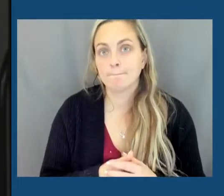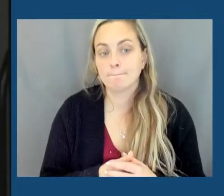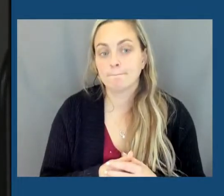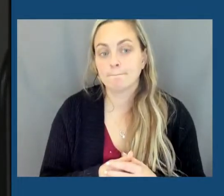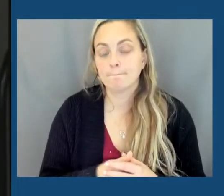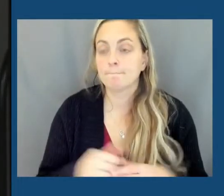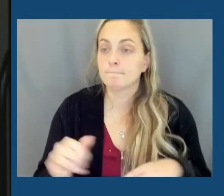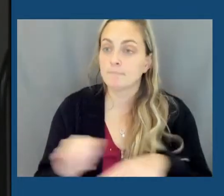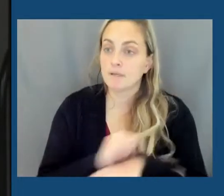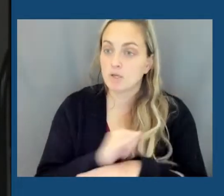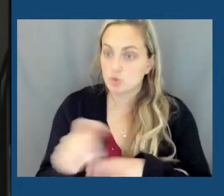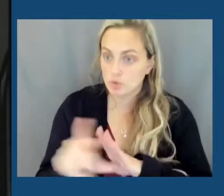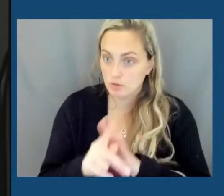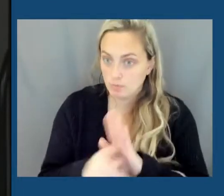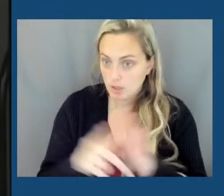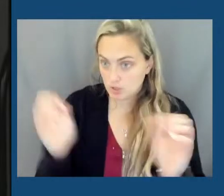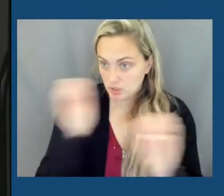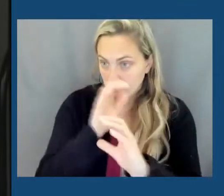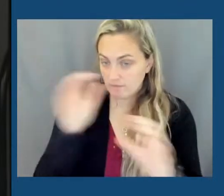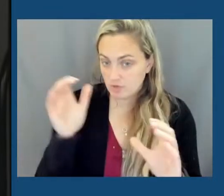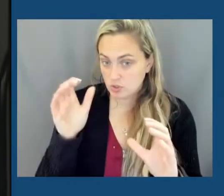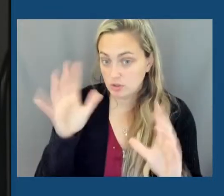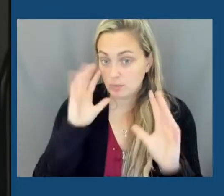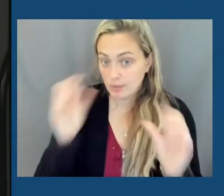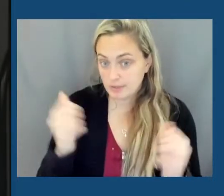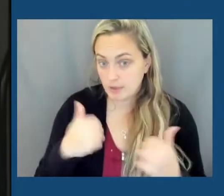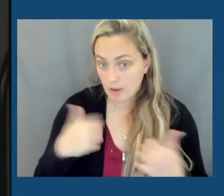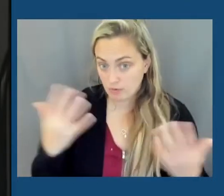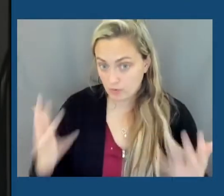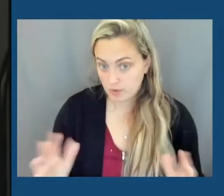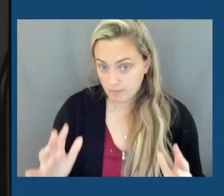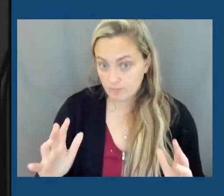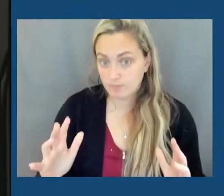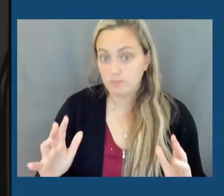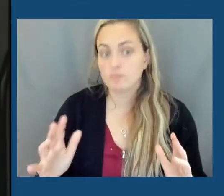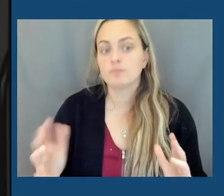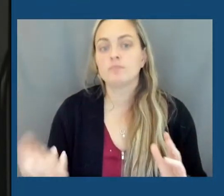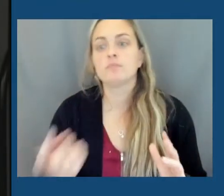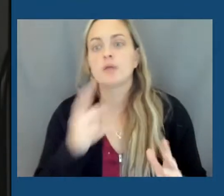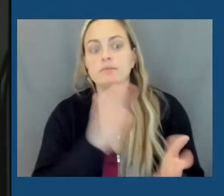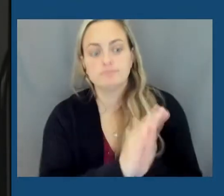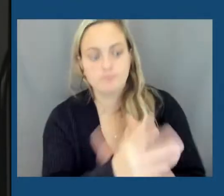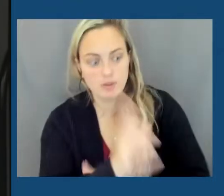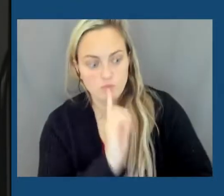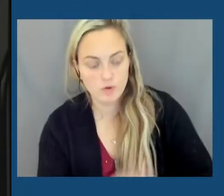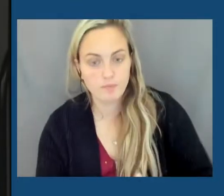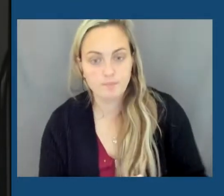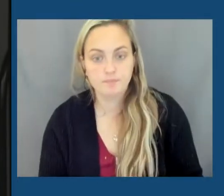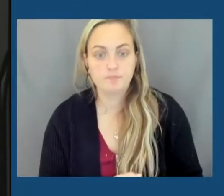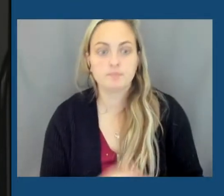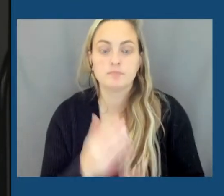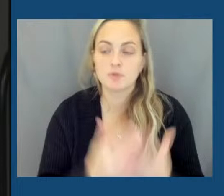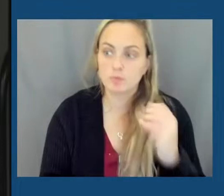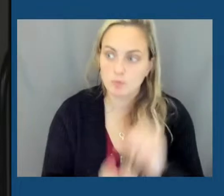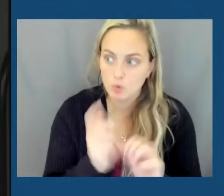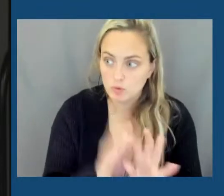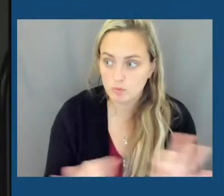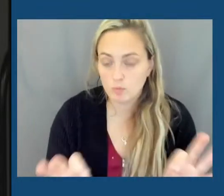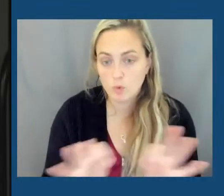industrial policy and vision that the president had, and you made a reality on some of the most